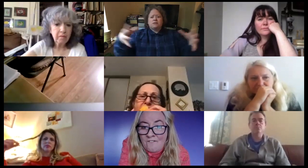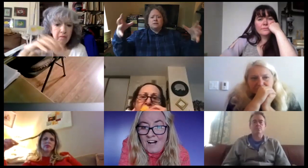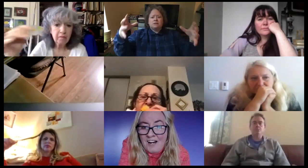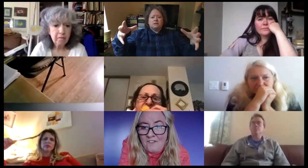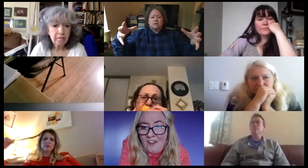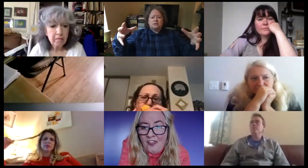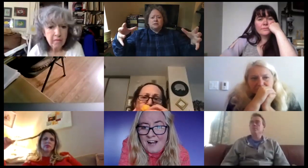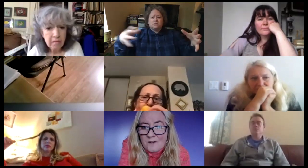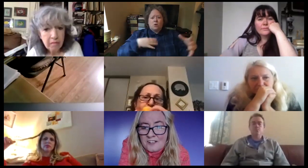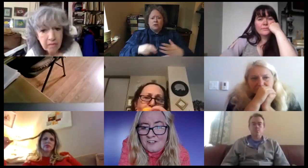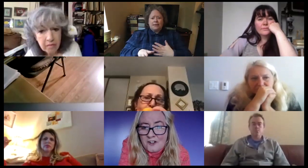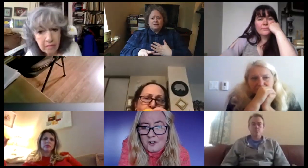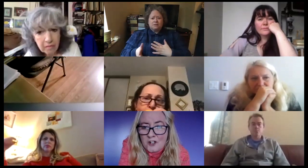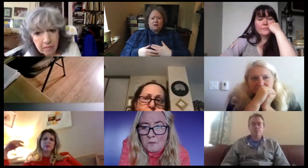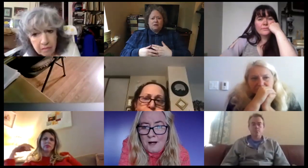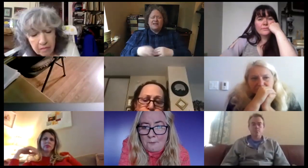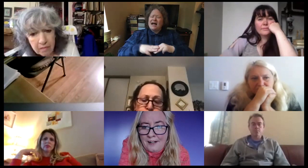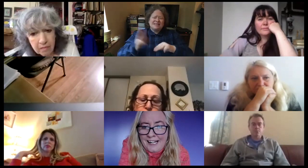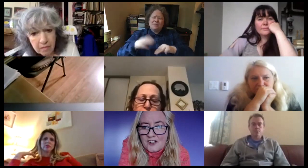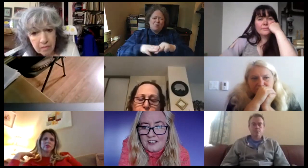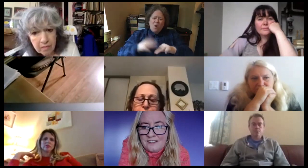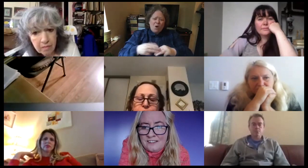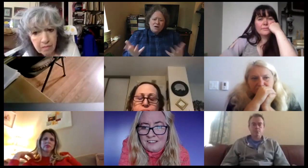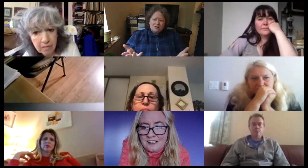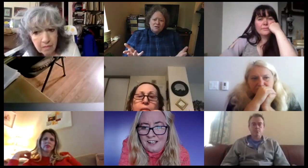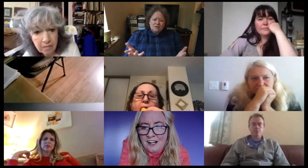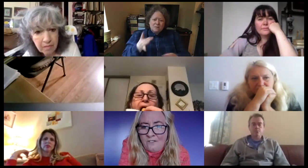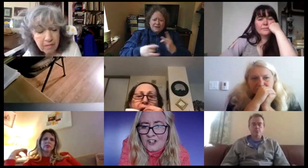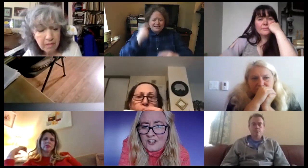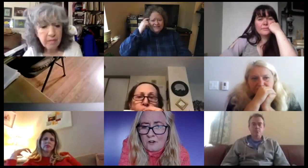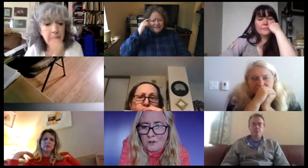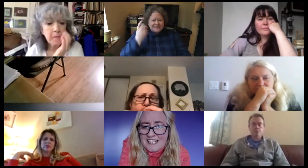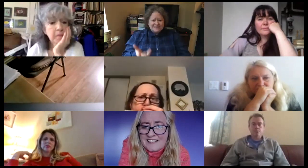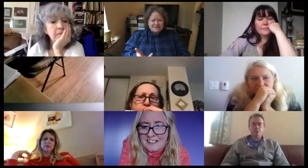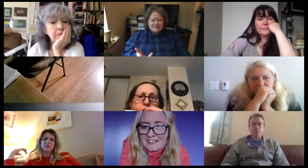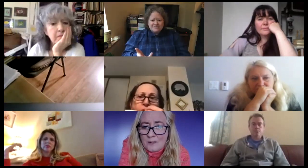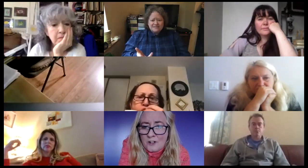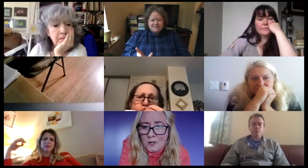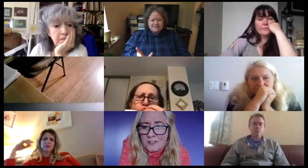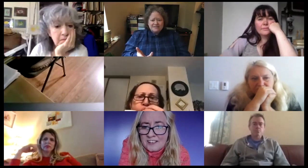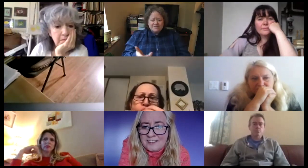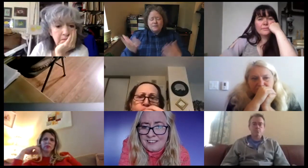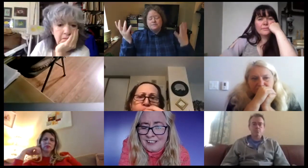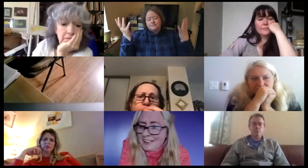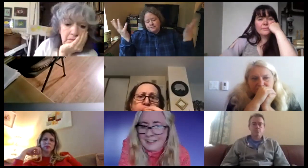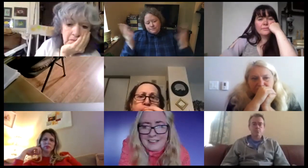You know, 5,000 Jewish population, of which there were only 6 that were